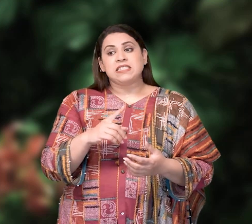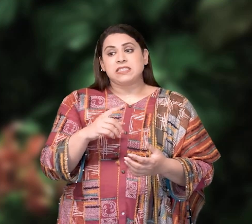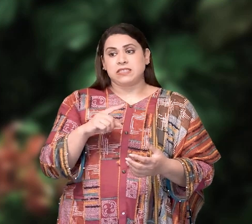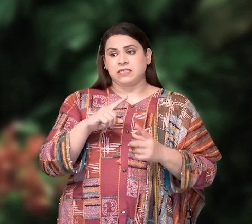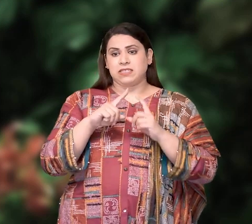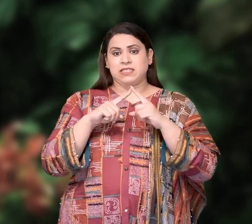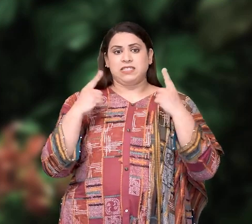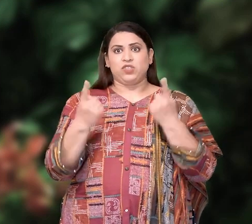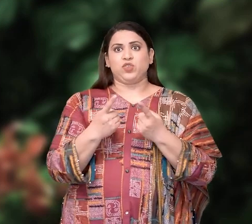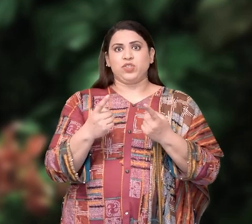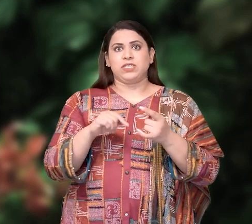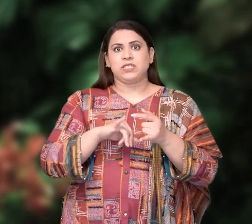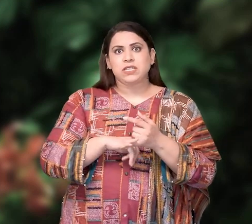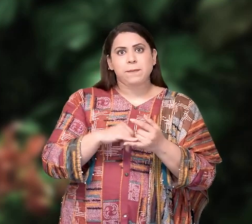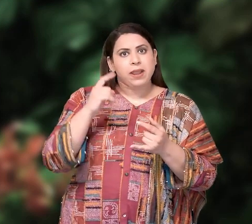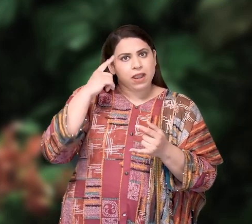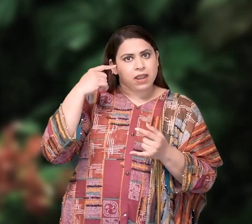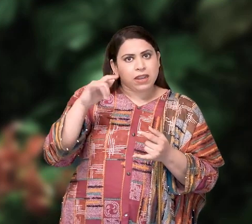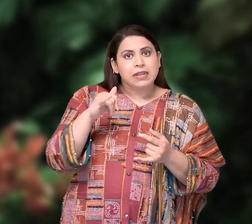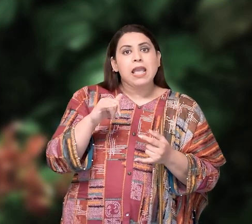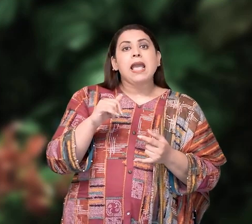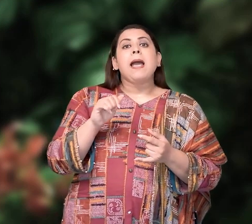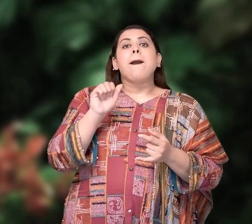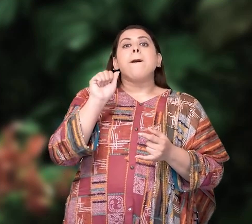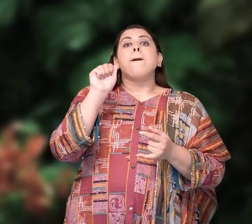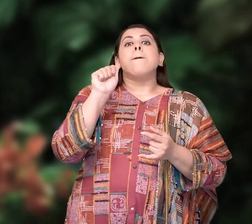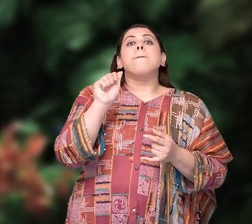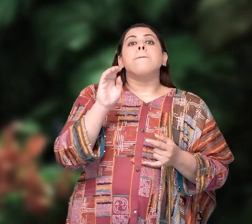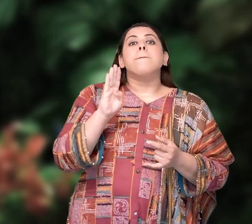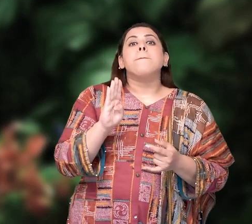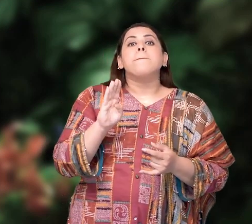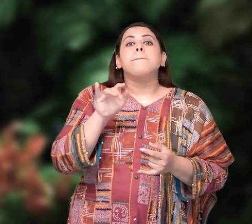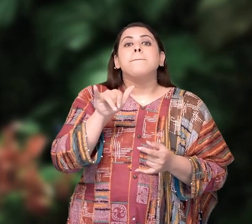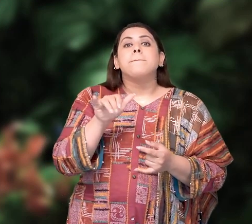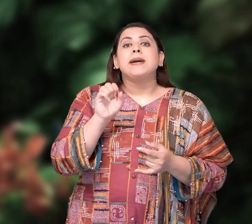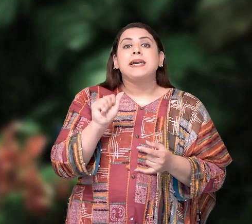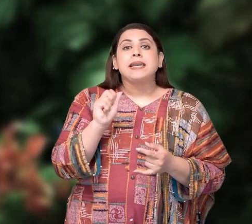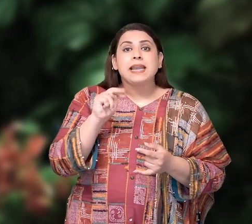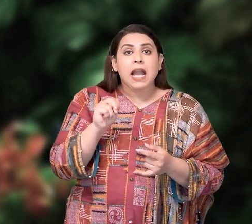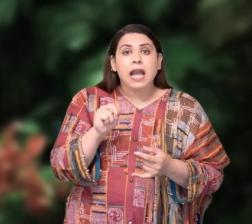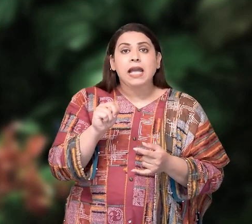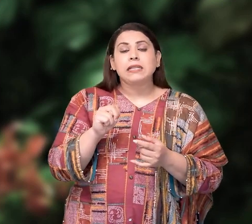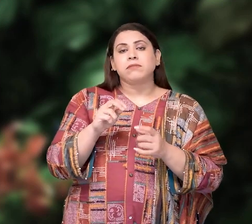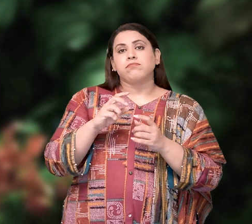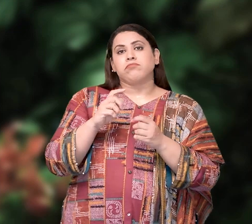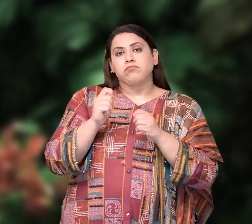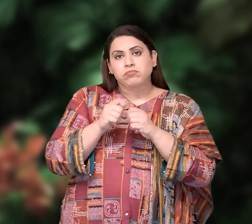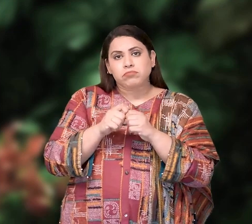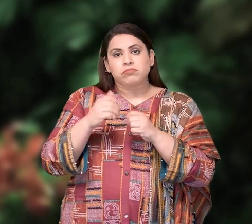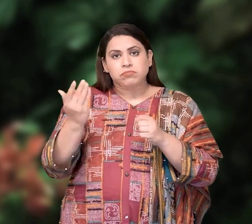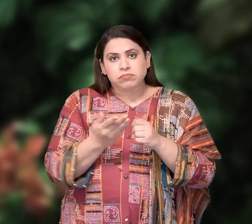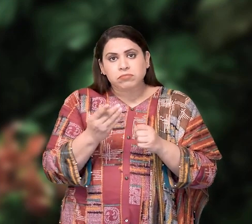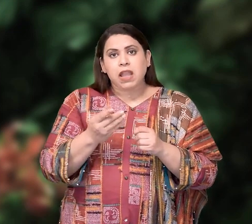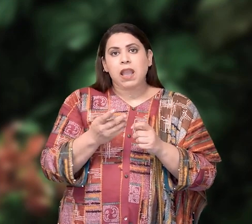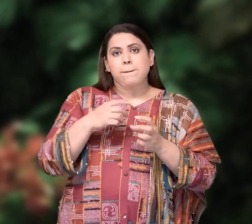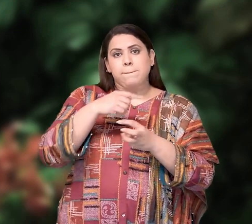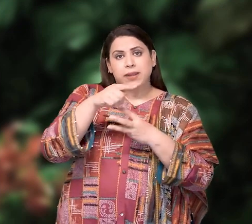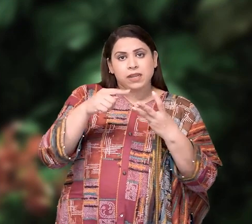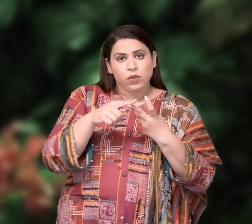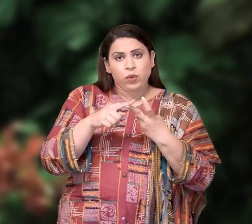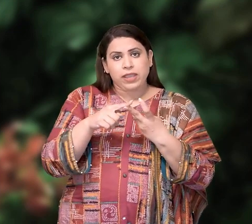situation. Similarly, the Bayaan Initiative was established to bridge the gap between